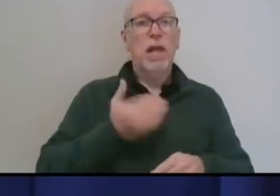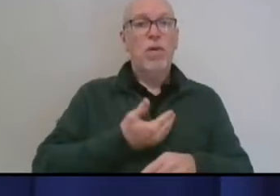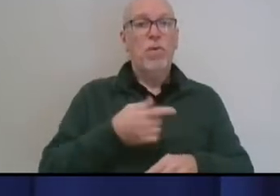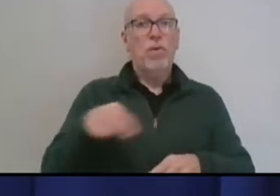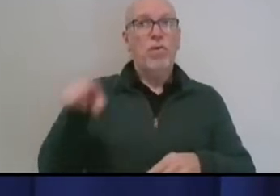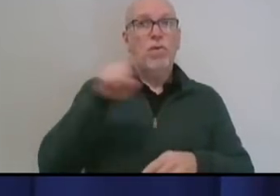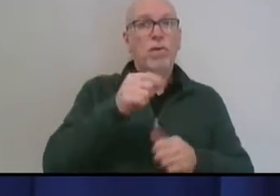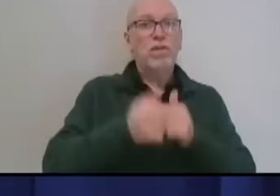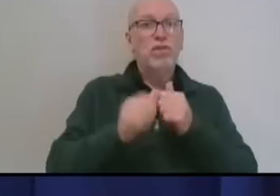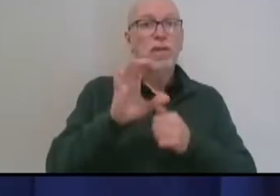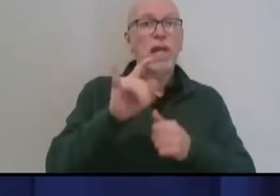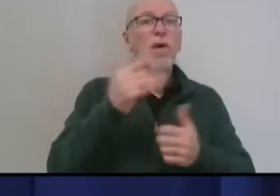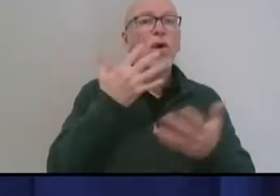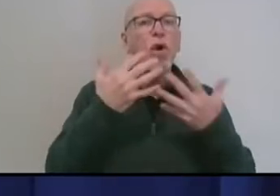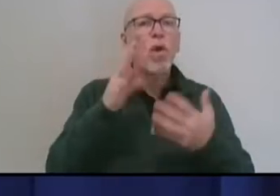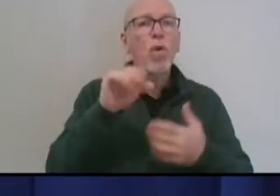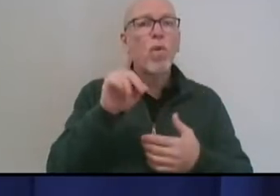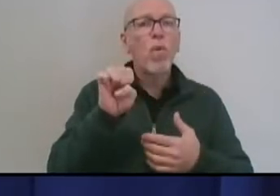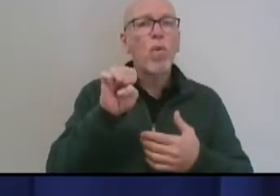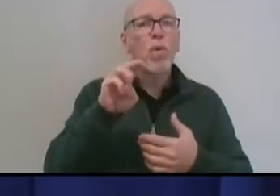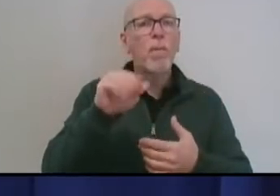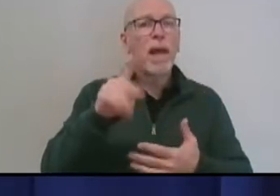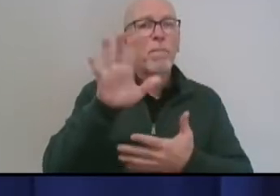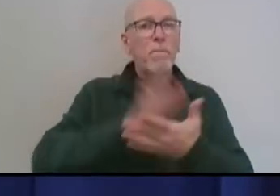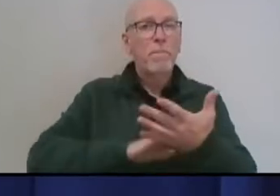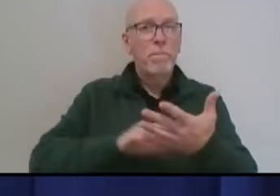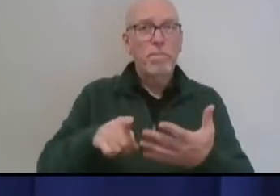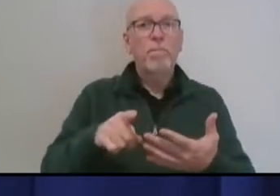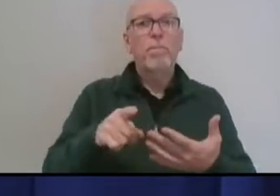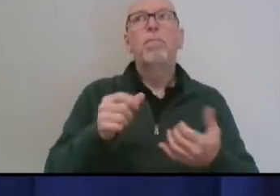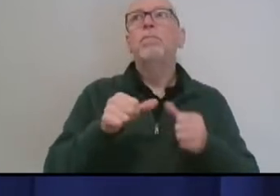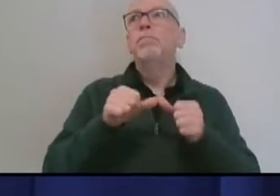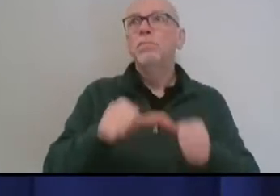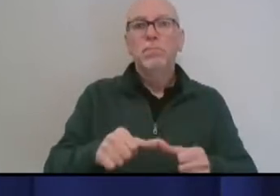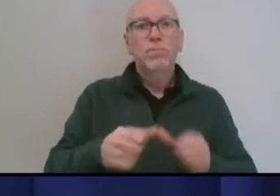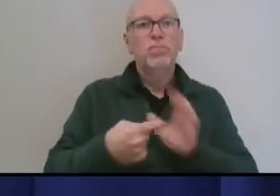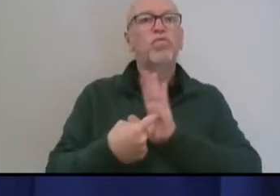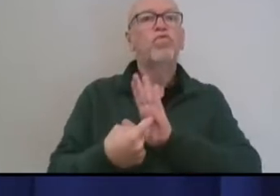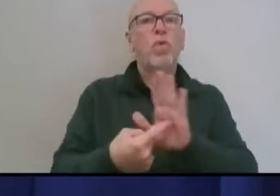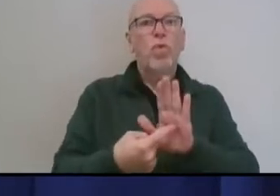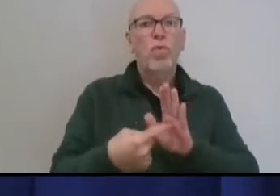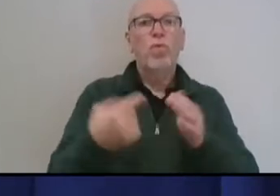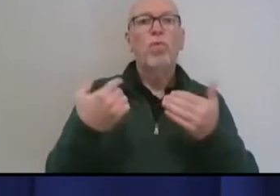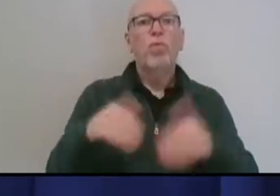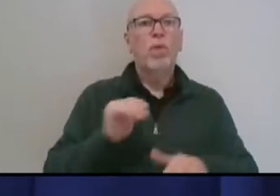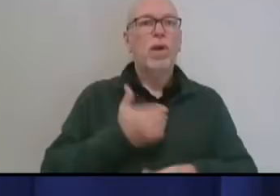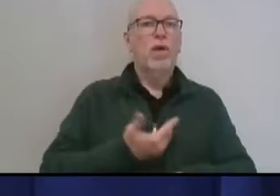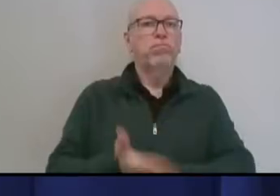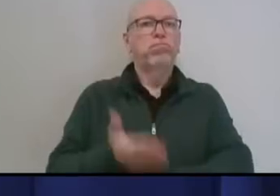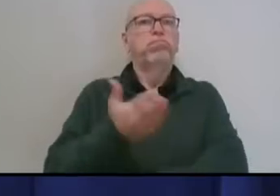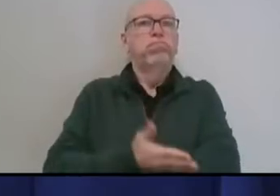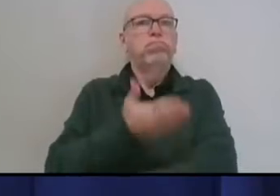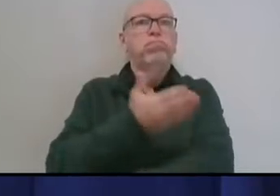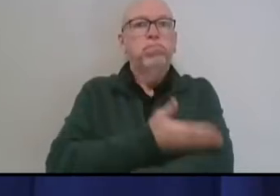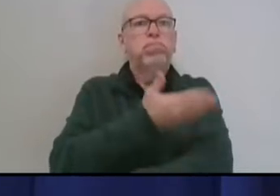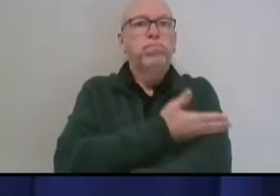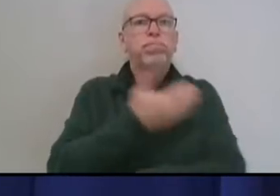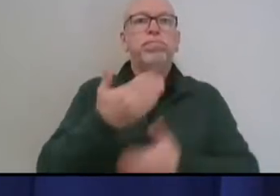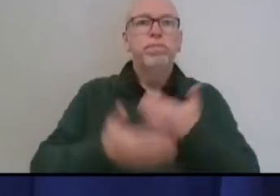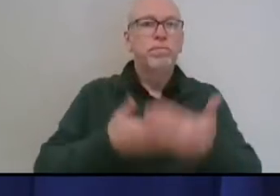those color-coded metrics, continue to express the progress that is happening, and that's